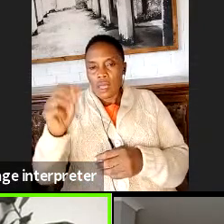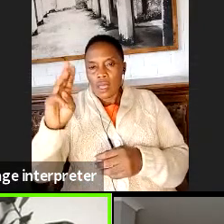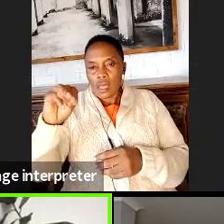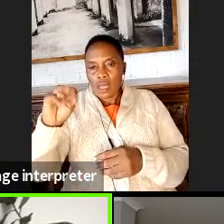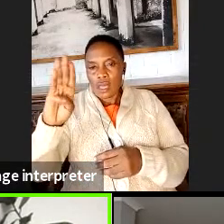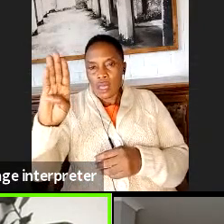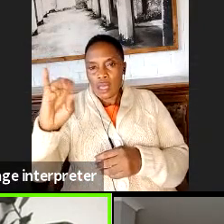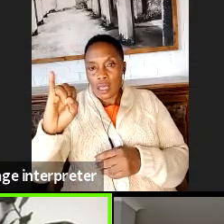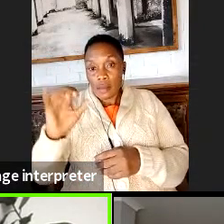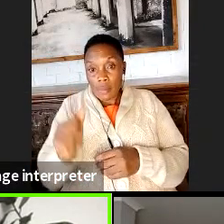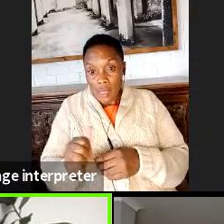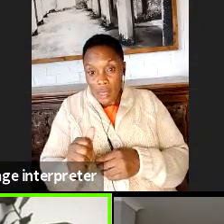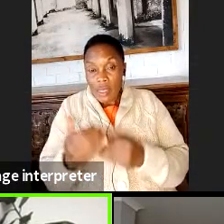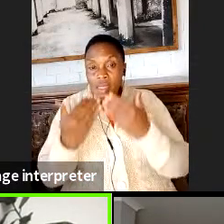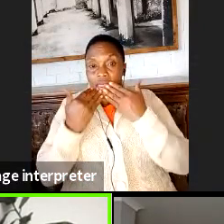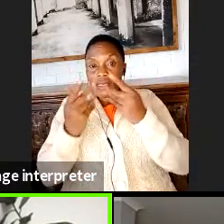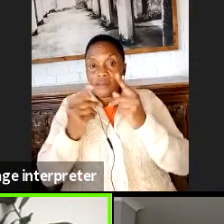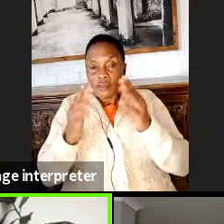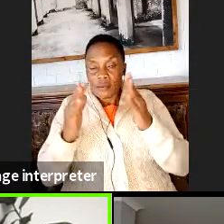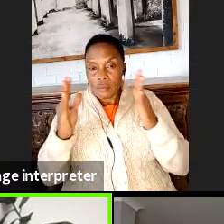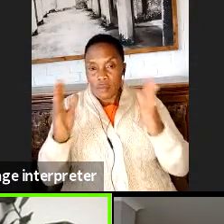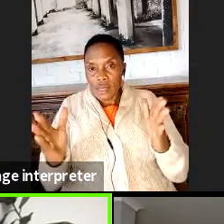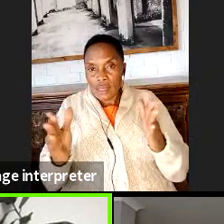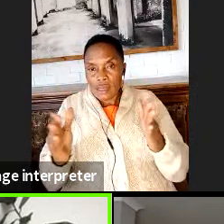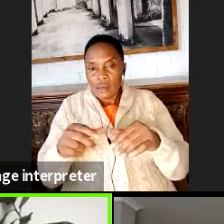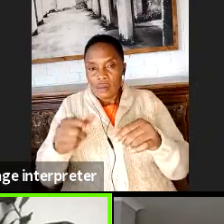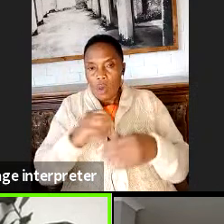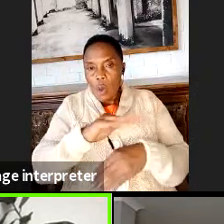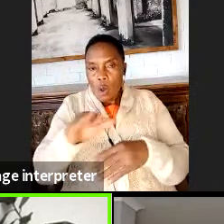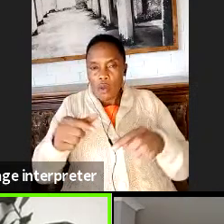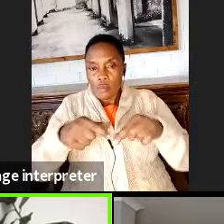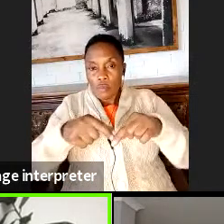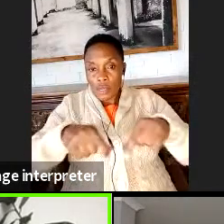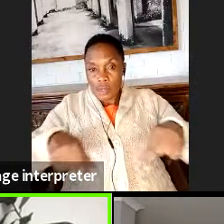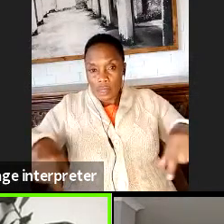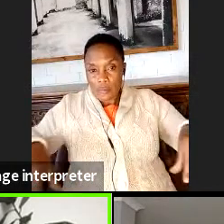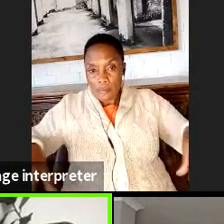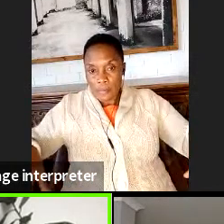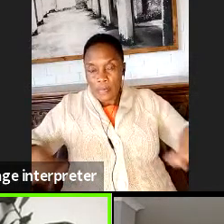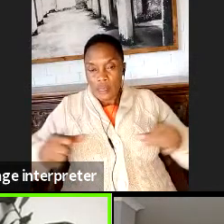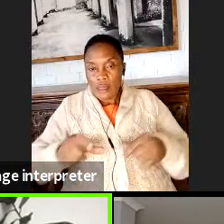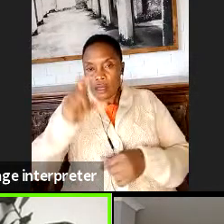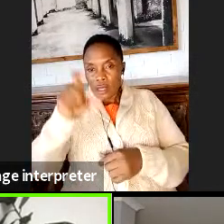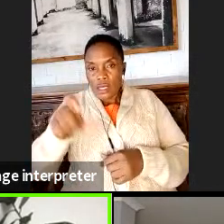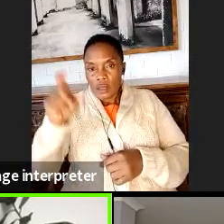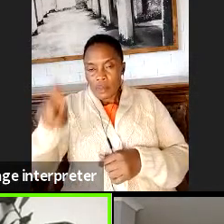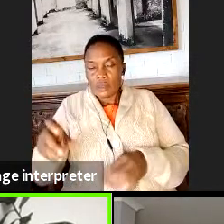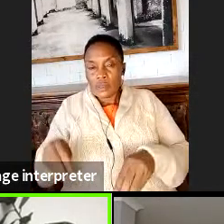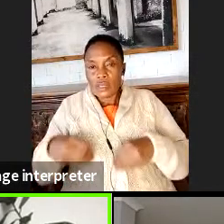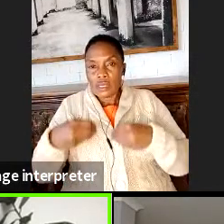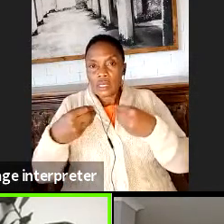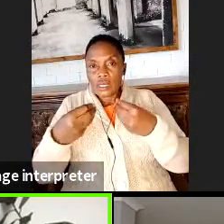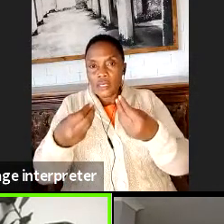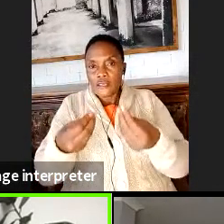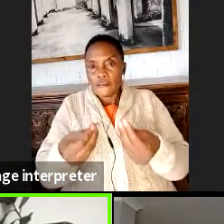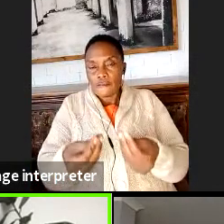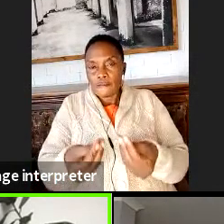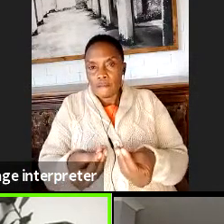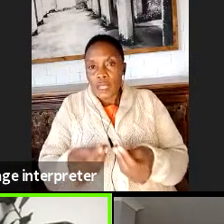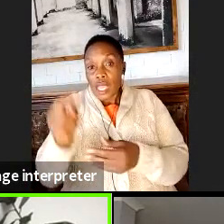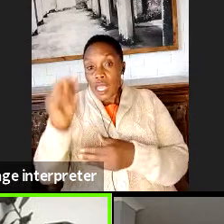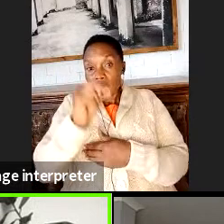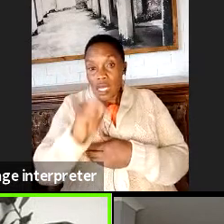so much to all the panelists, and each one of these panelists as well is a